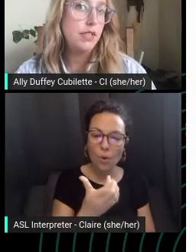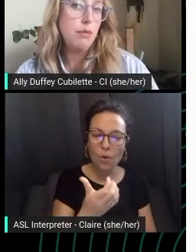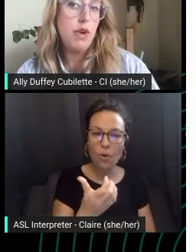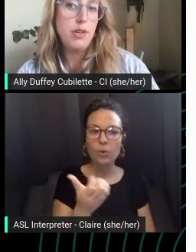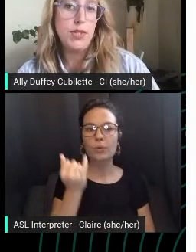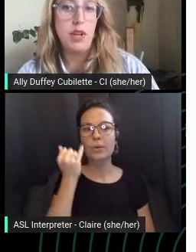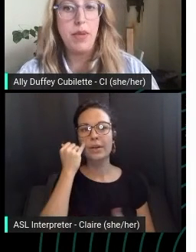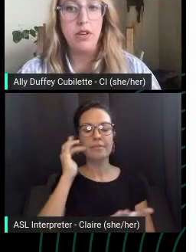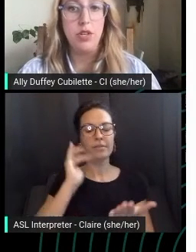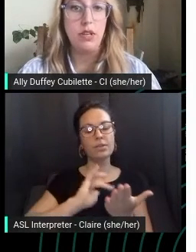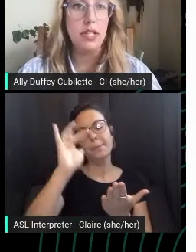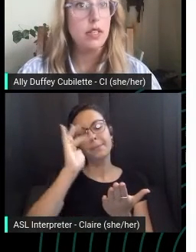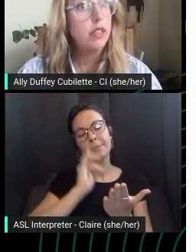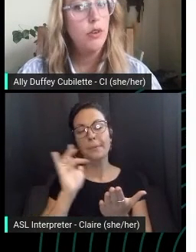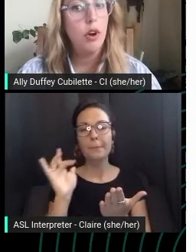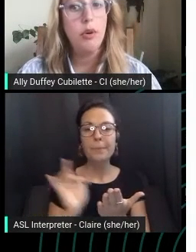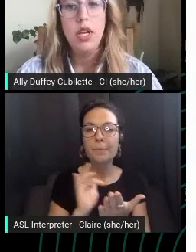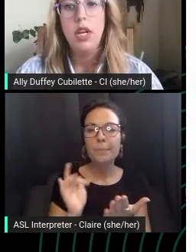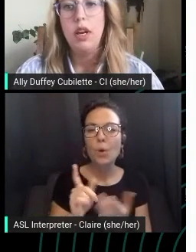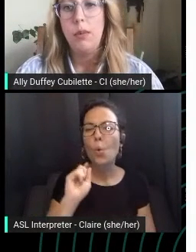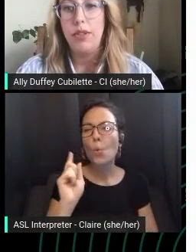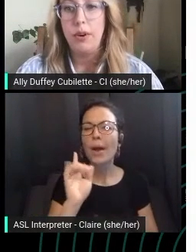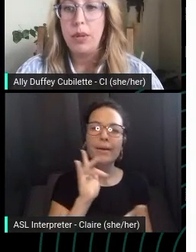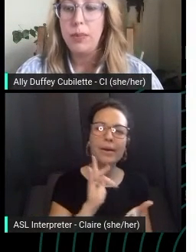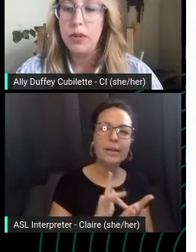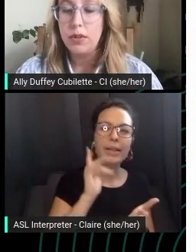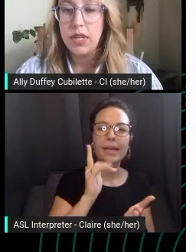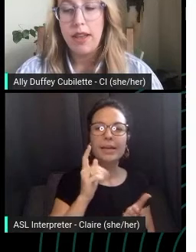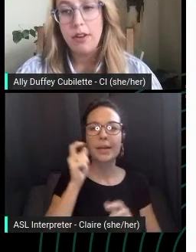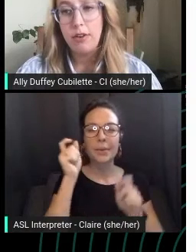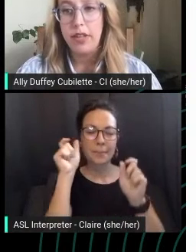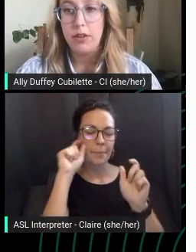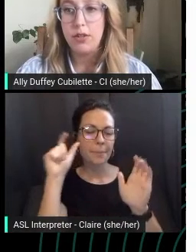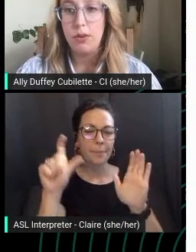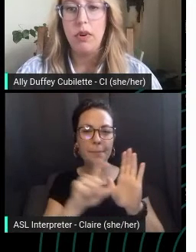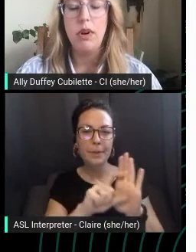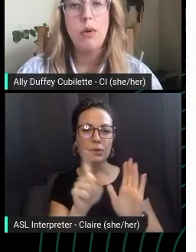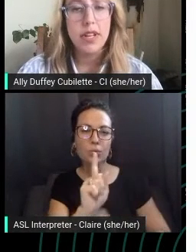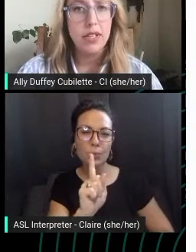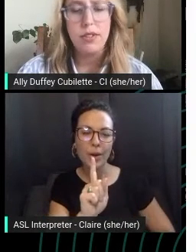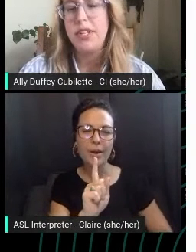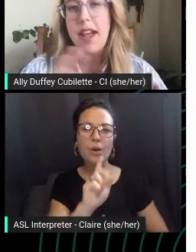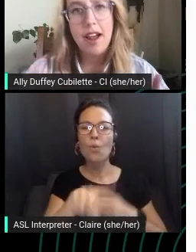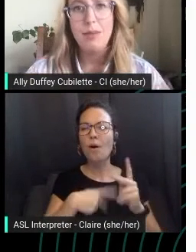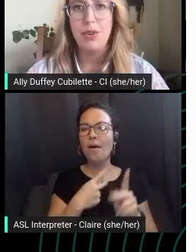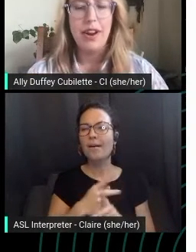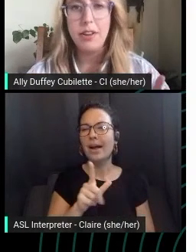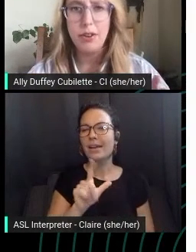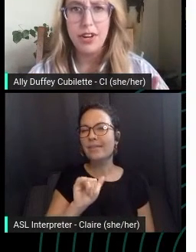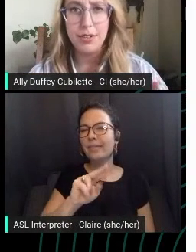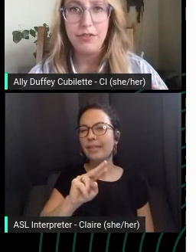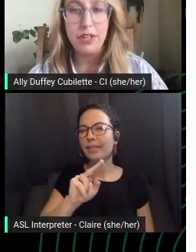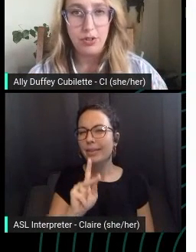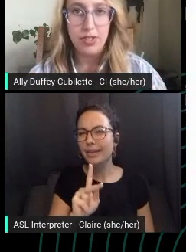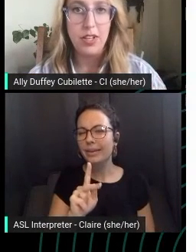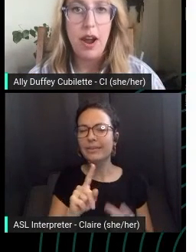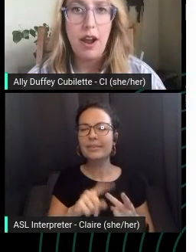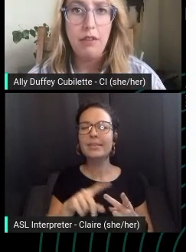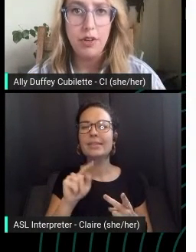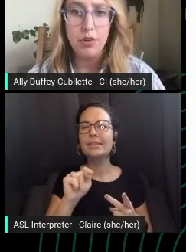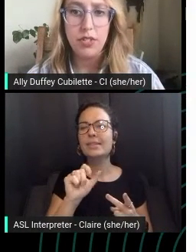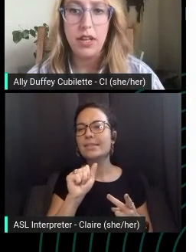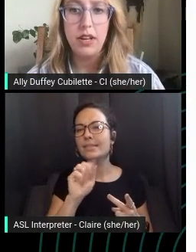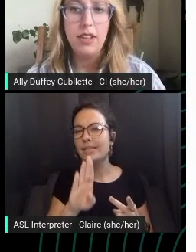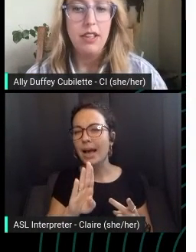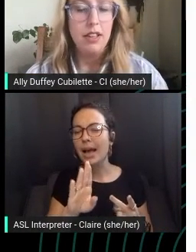clicking specific modules on pages like the hero, whether people are using anchor links or accordions or tabs or any other kinds of features that you